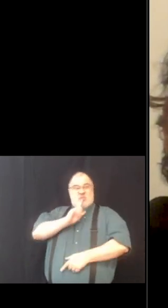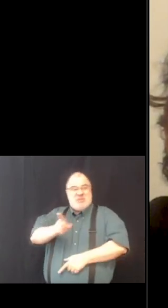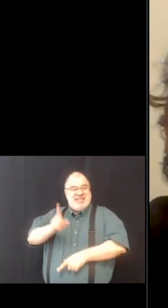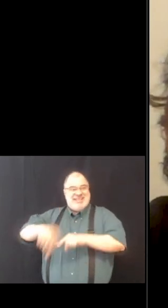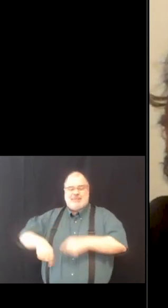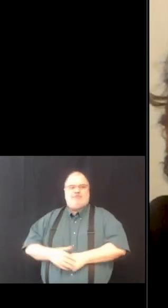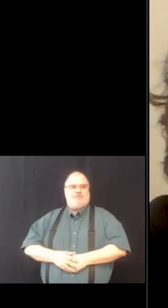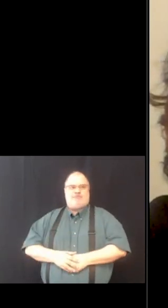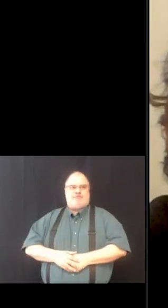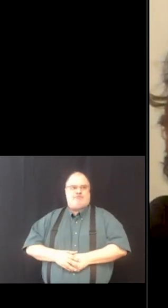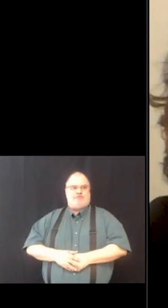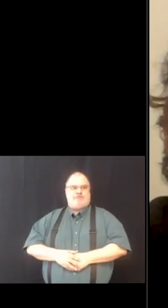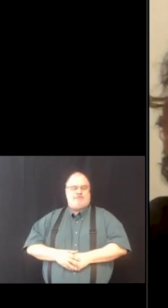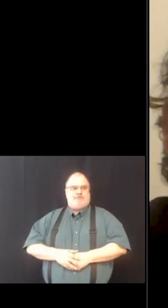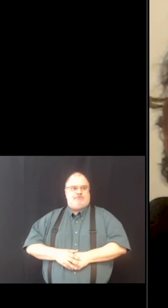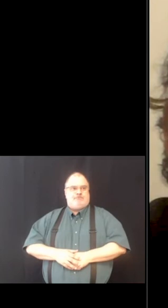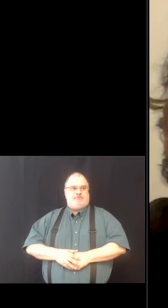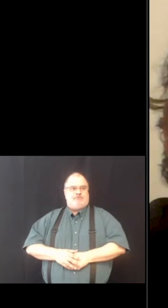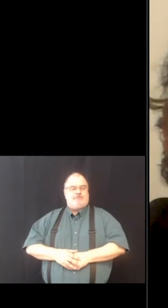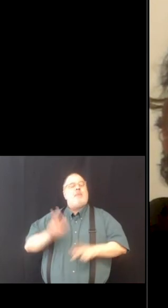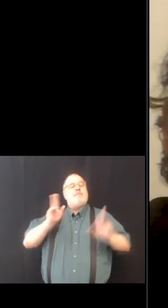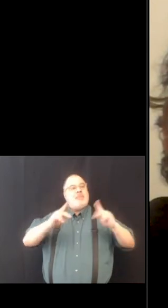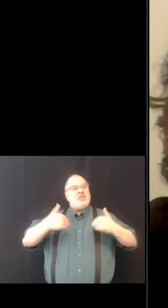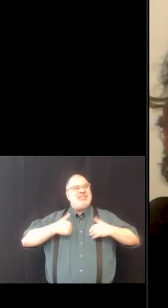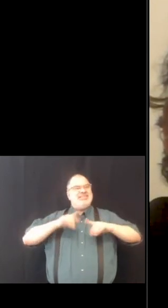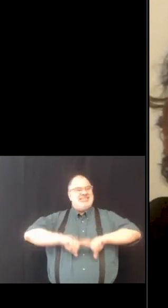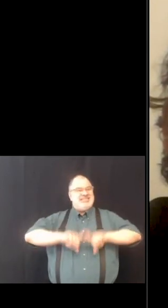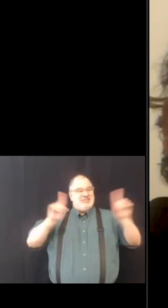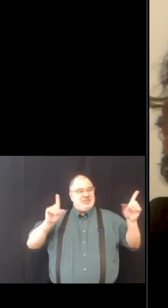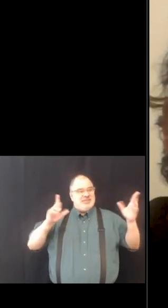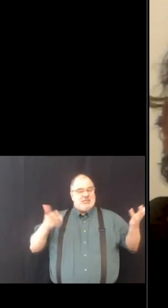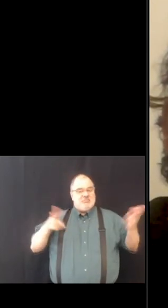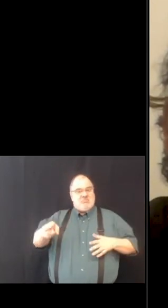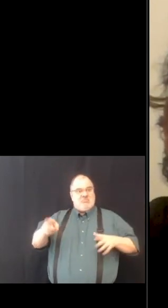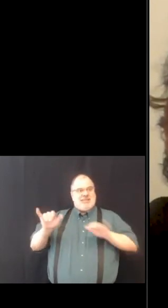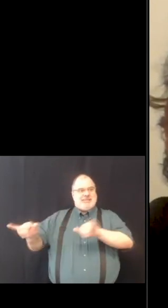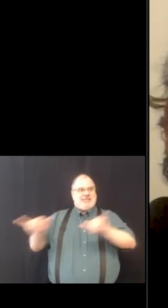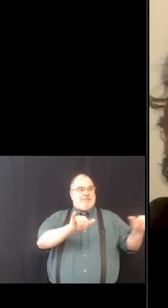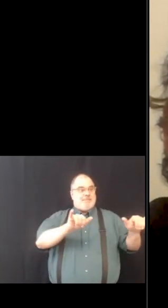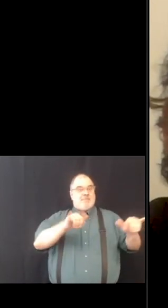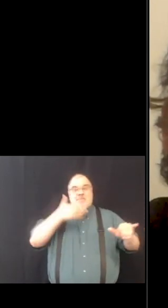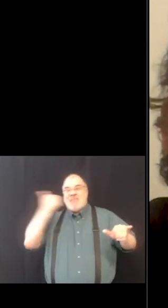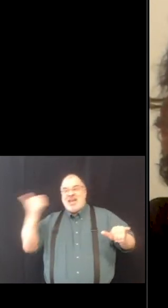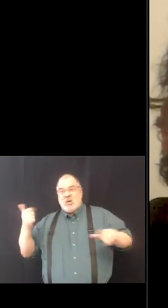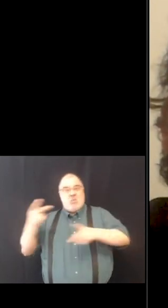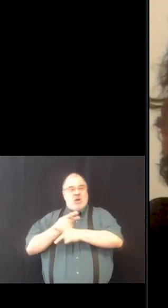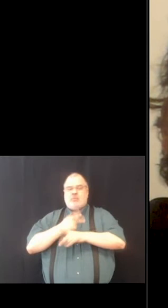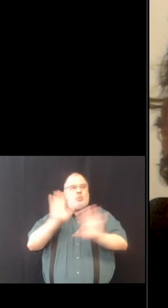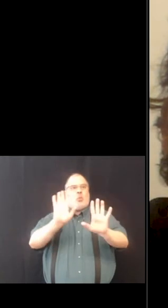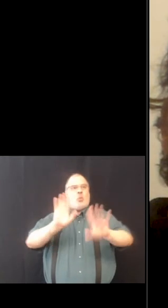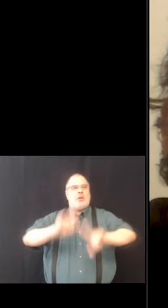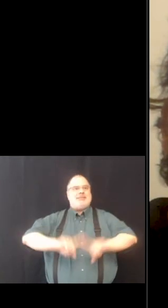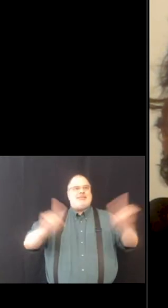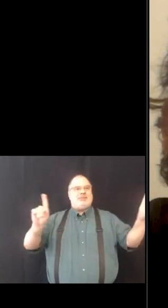were. People with differences are no better or worse than anyone else. They are and should be considered equal in